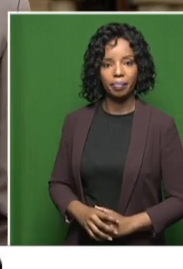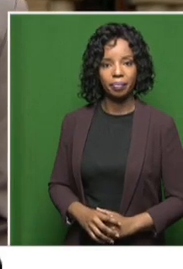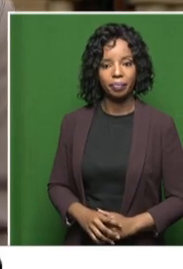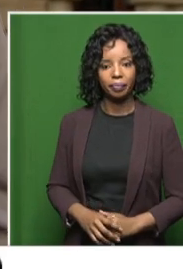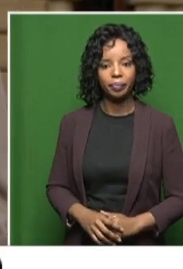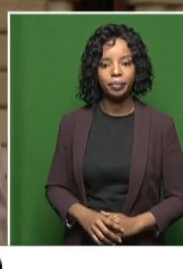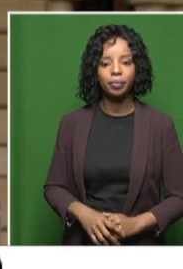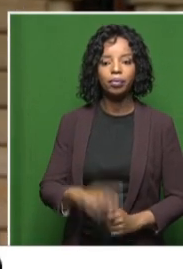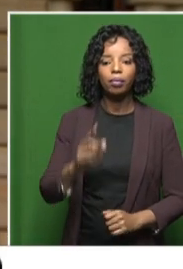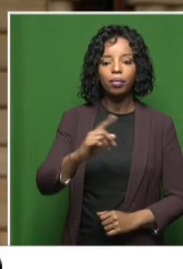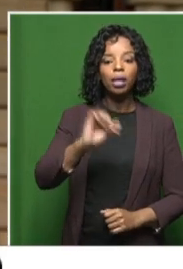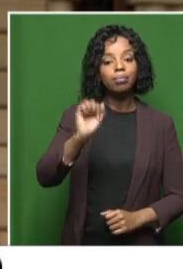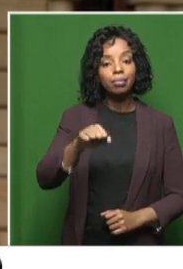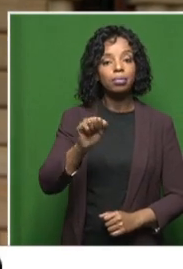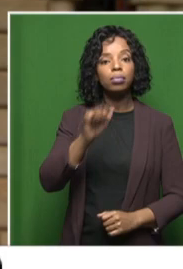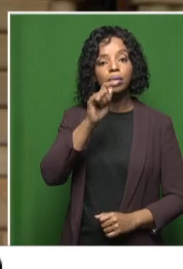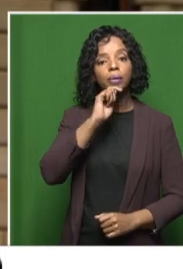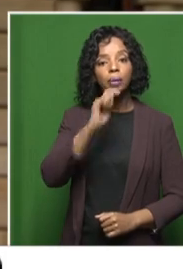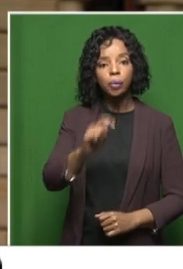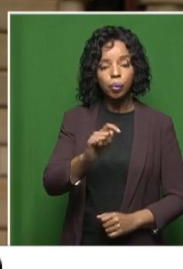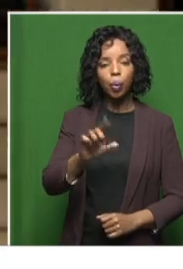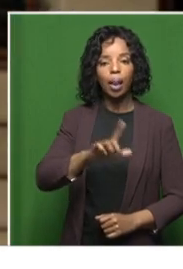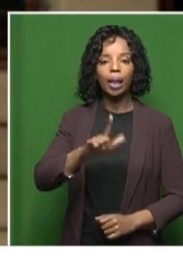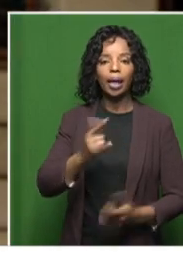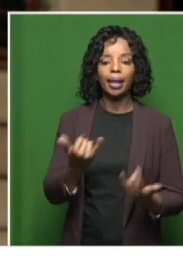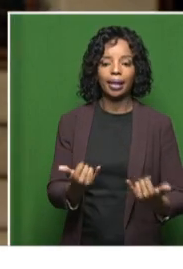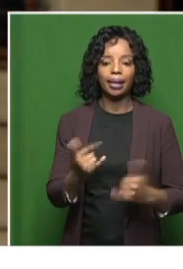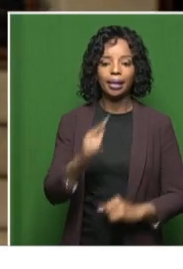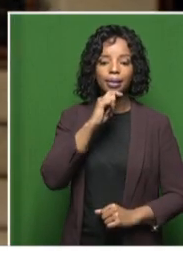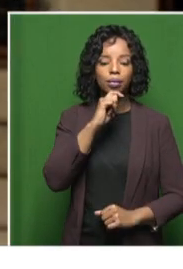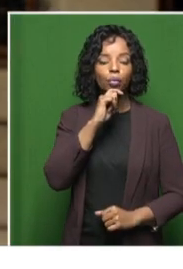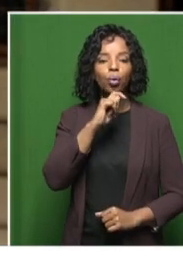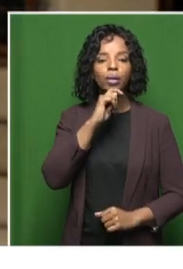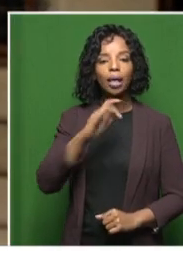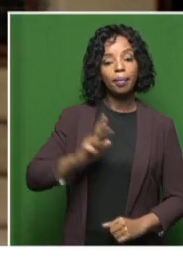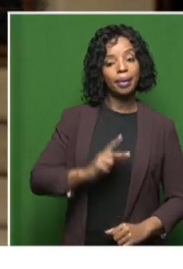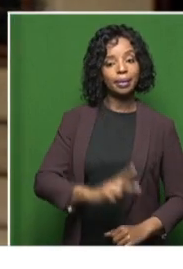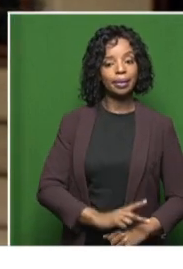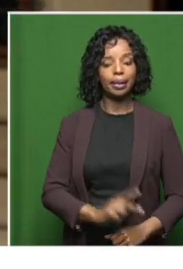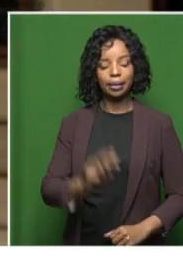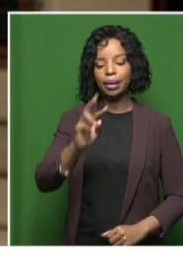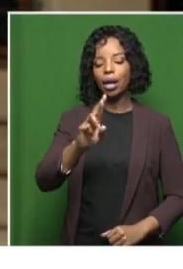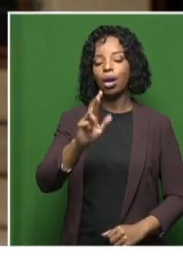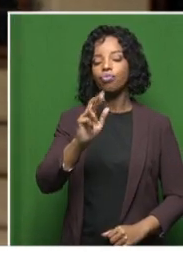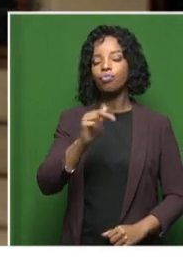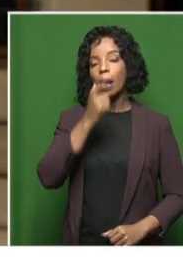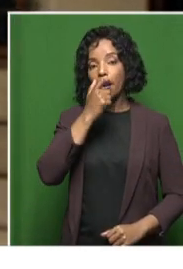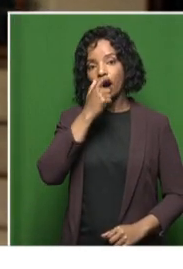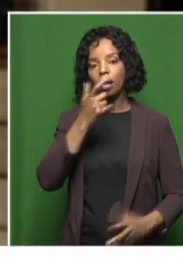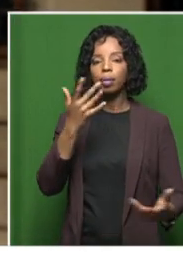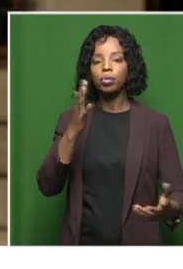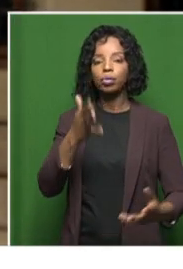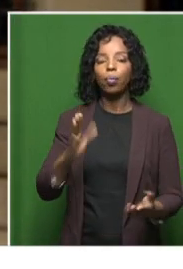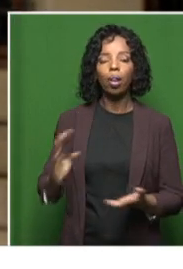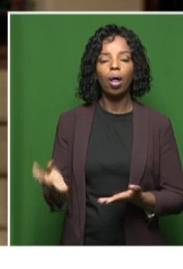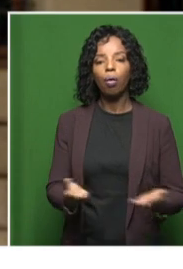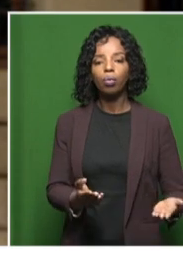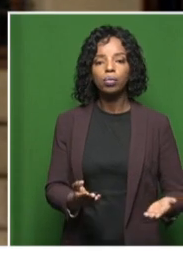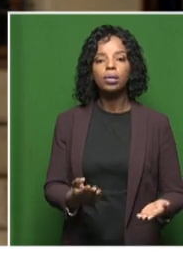Yes, indeed, Leanne. This morning, President Cyril Ramaphosa will be hosting General Umaro Embaló, the President